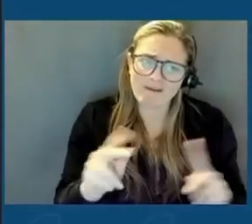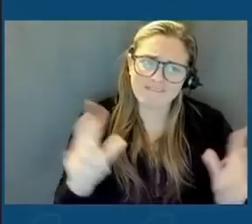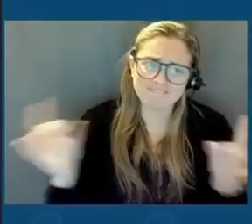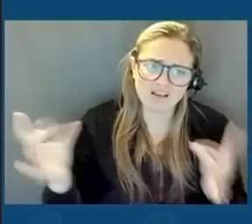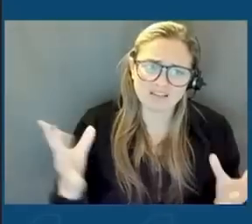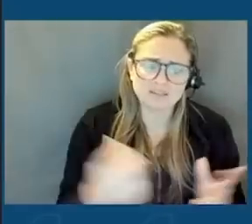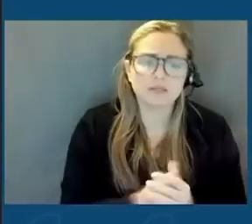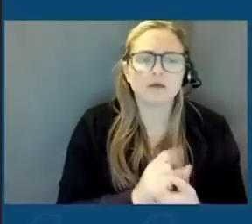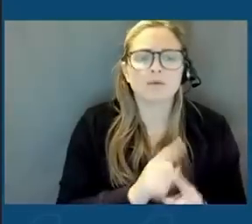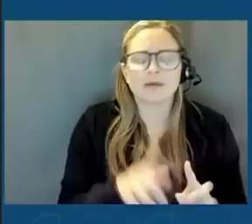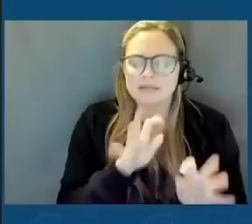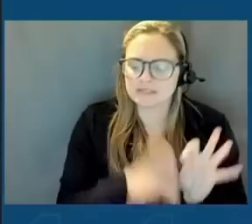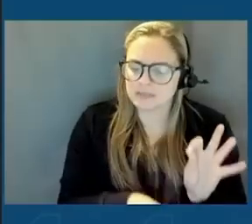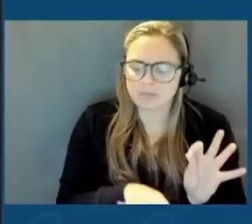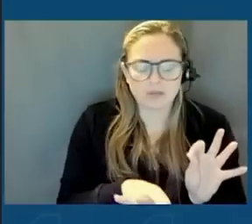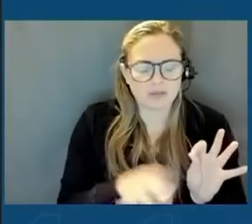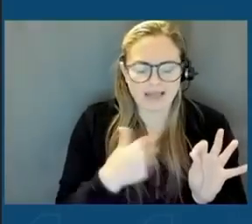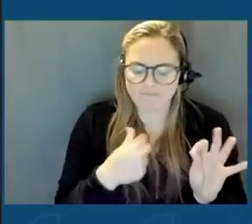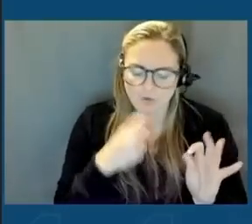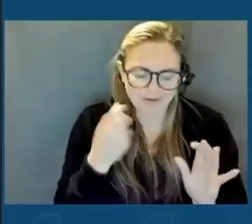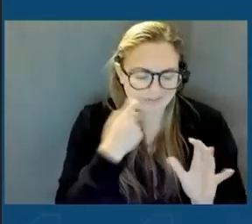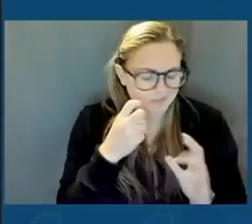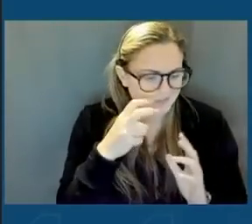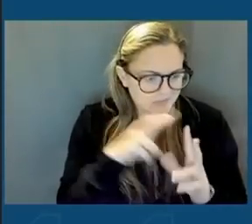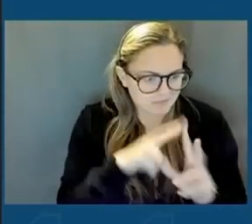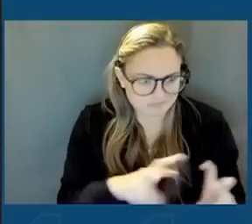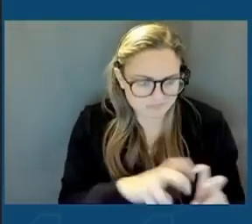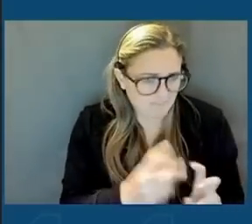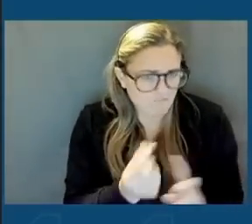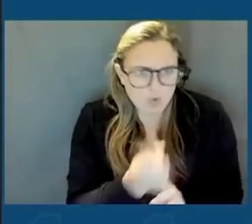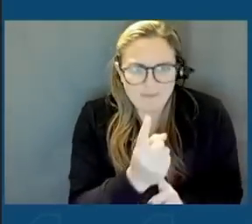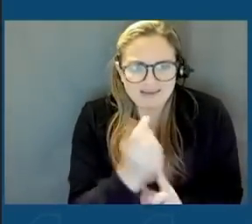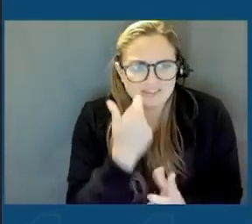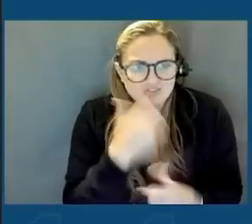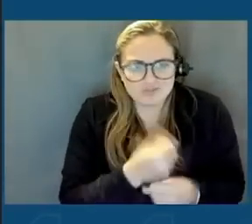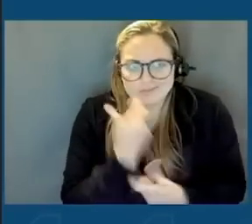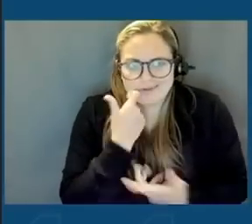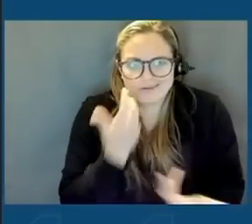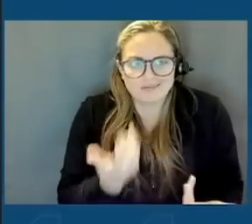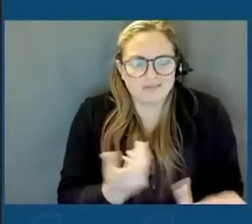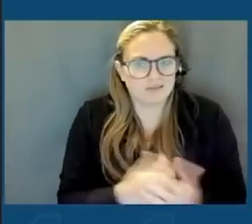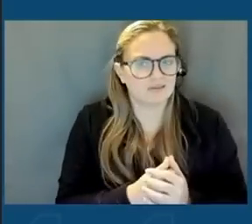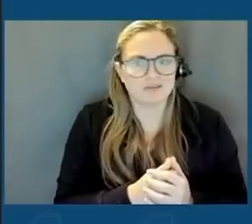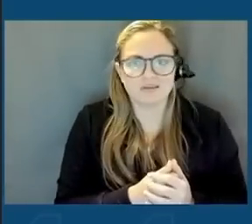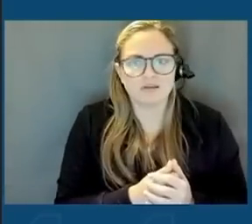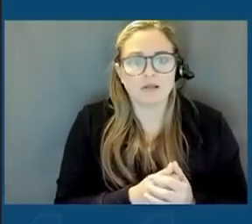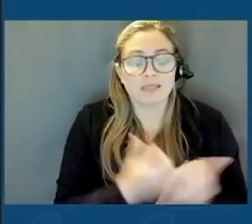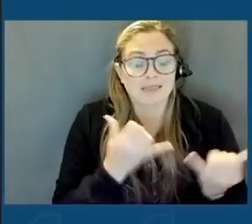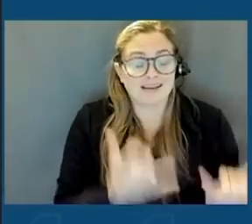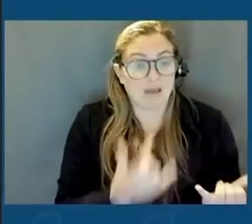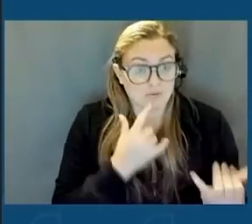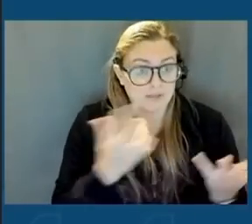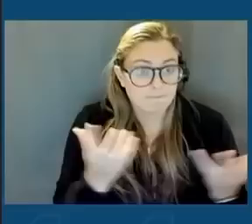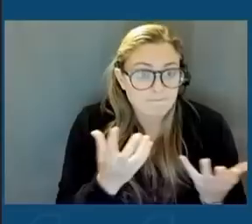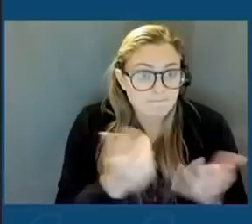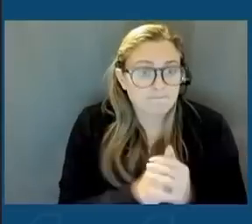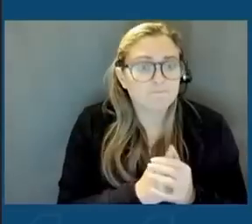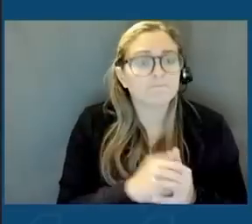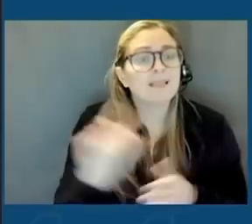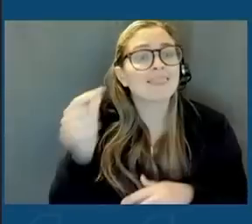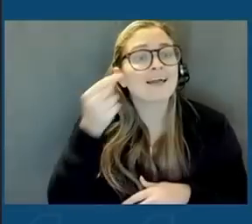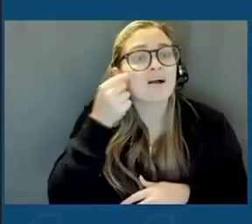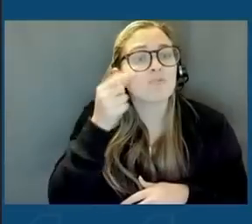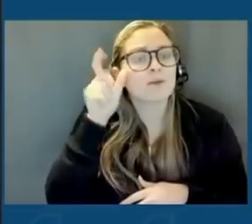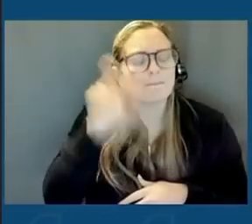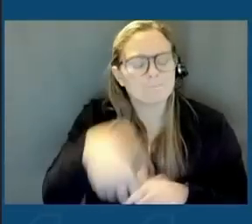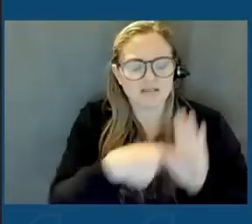in our very quick analysis, because this is only minutes old, they have now said that the government must